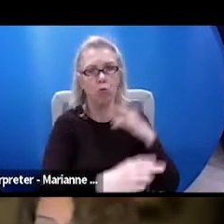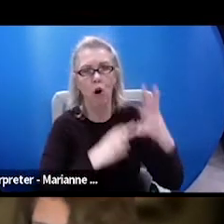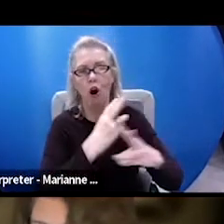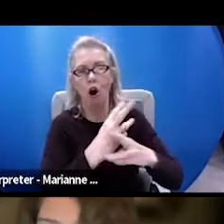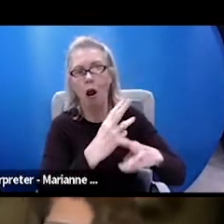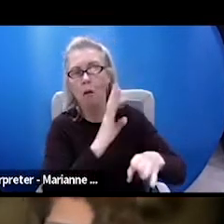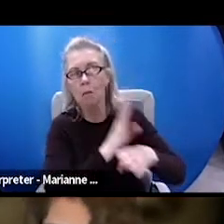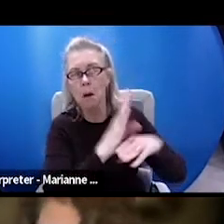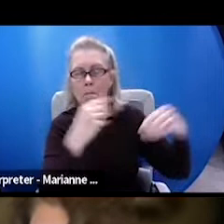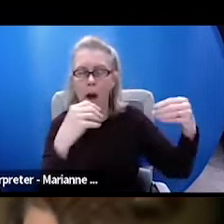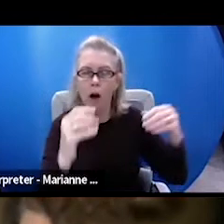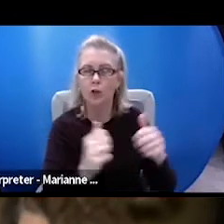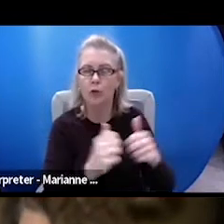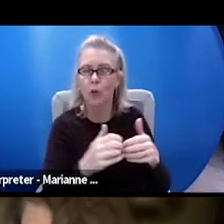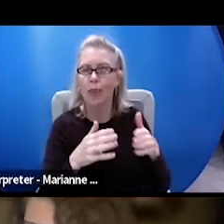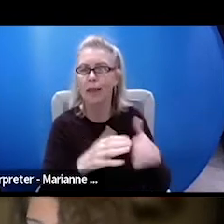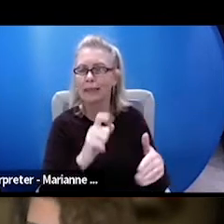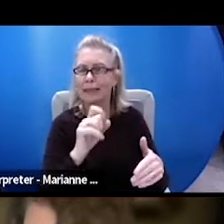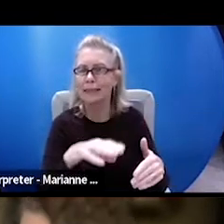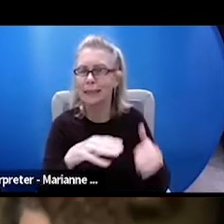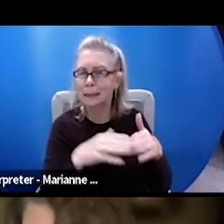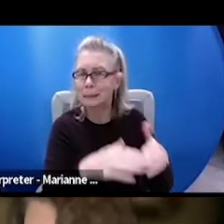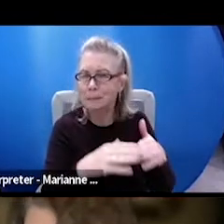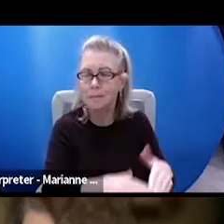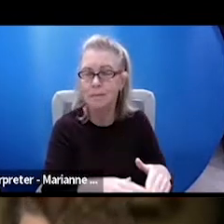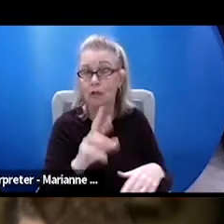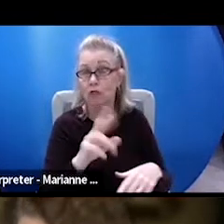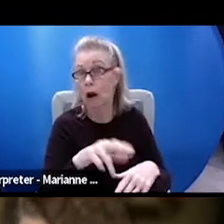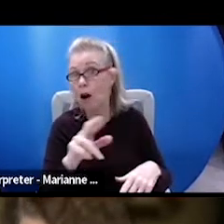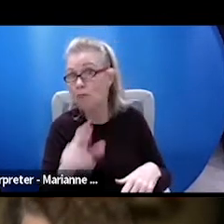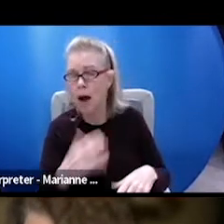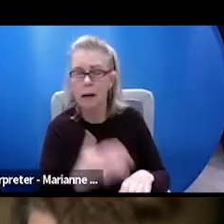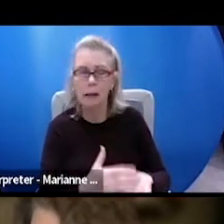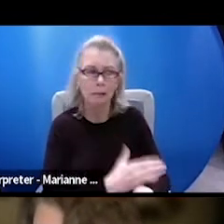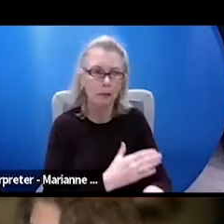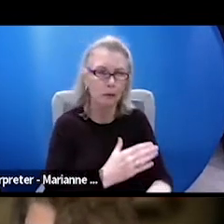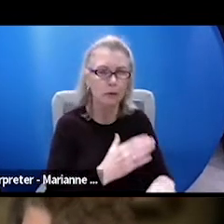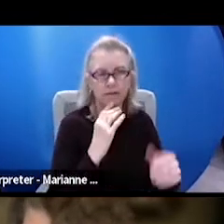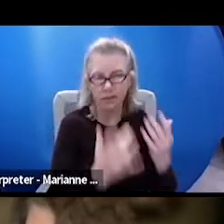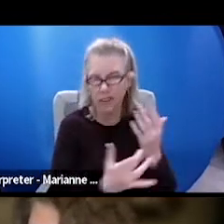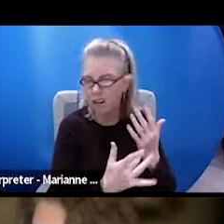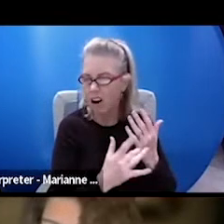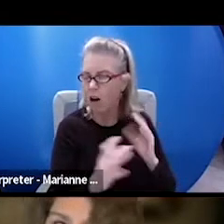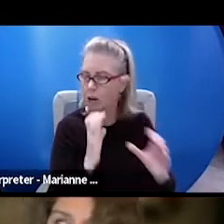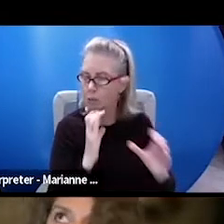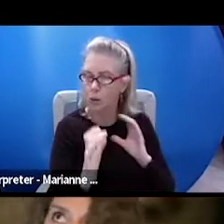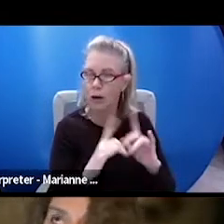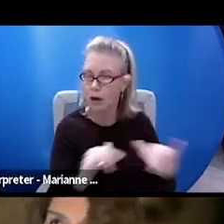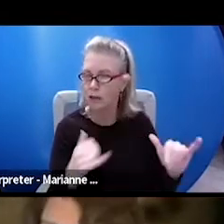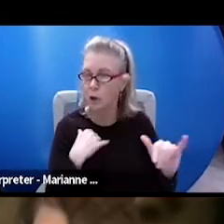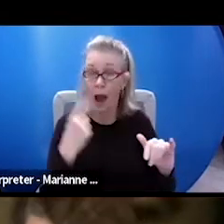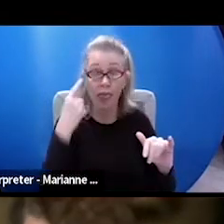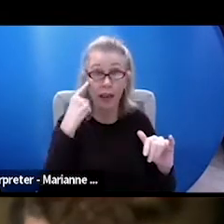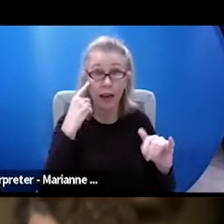the advent of steam travel, railways, improved technologies of communication, etc. So I think